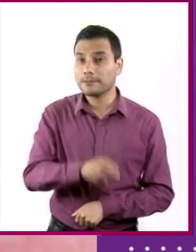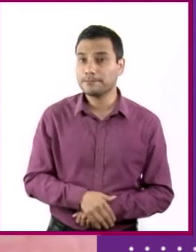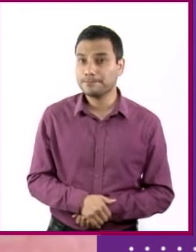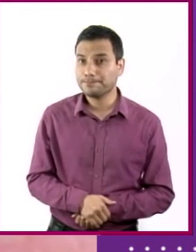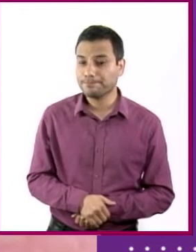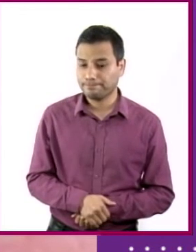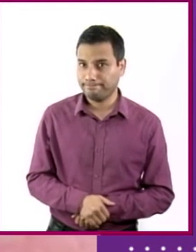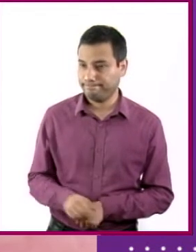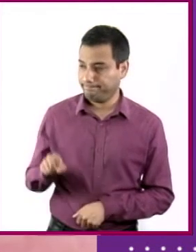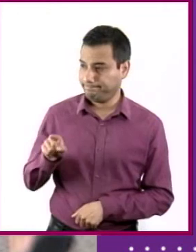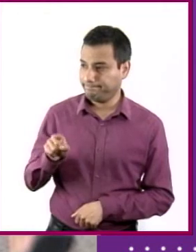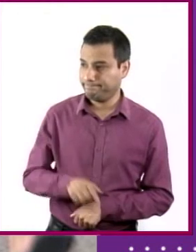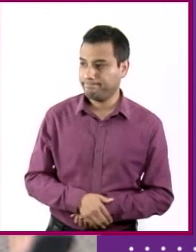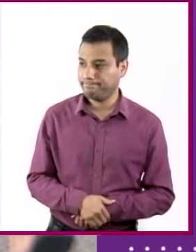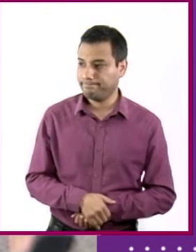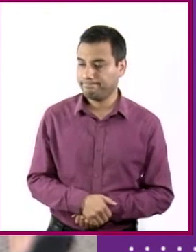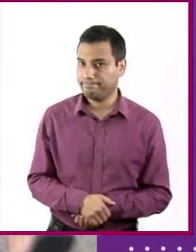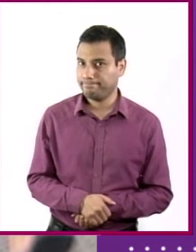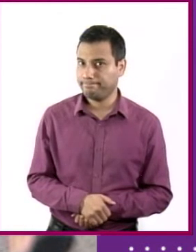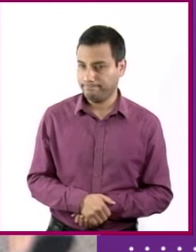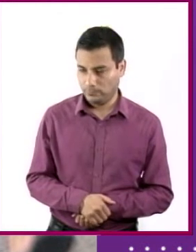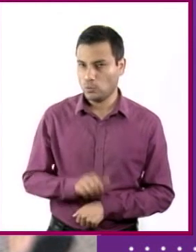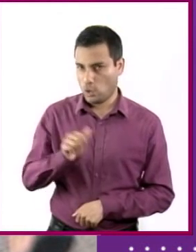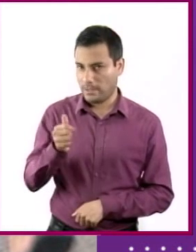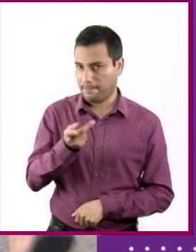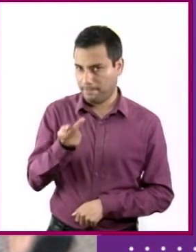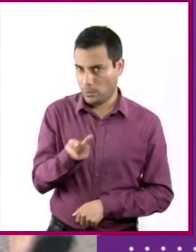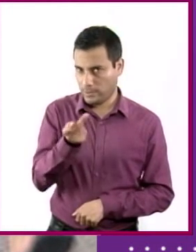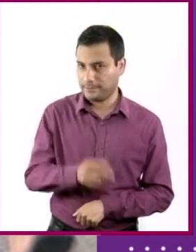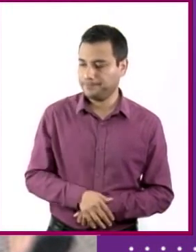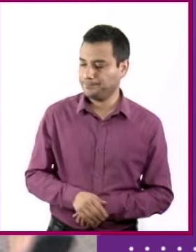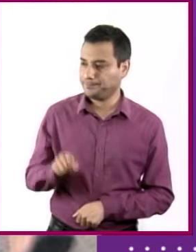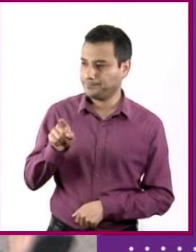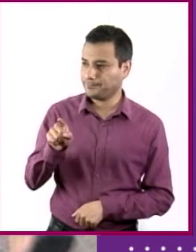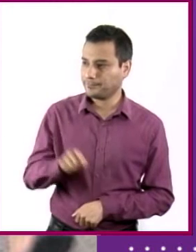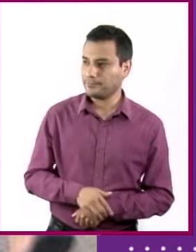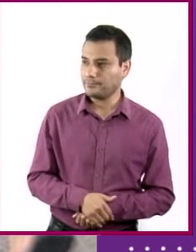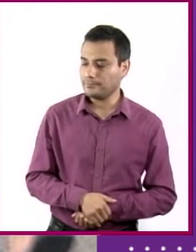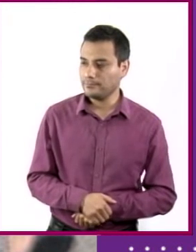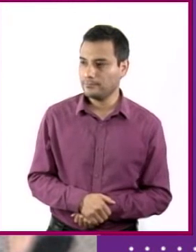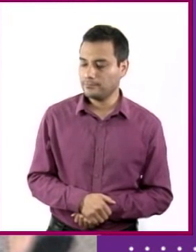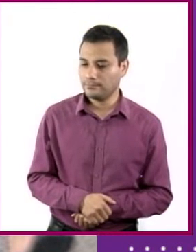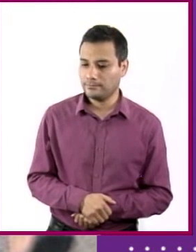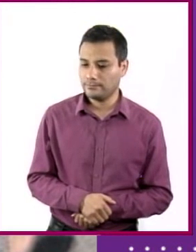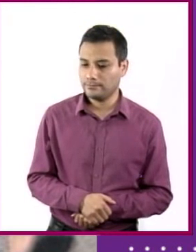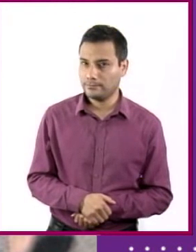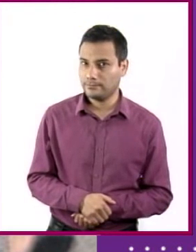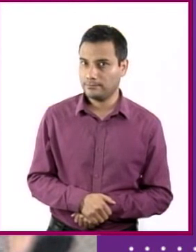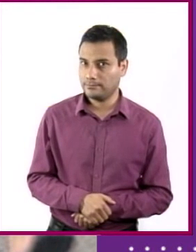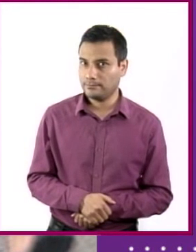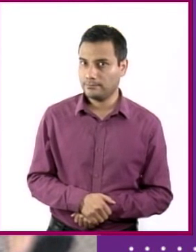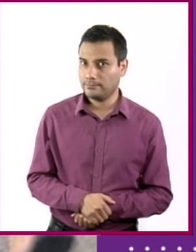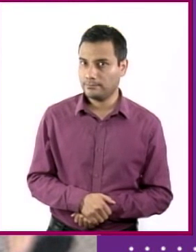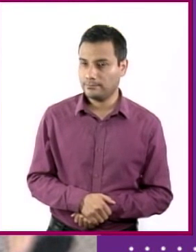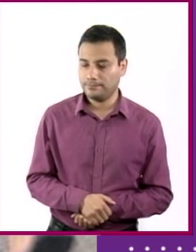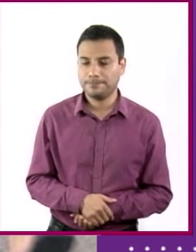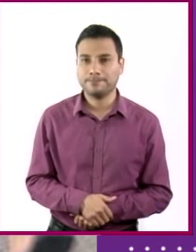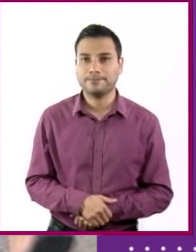No, he couldn't. Siguiente. Could my grandmother walk when she was old?